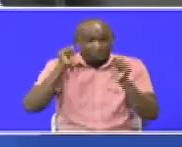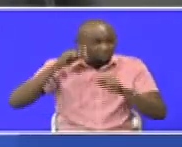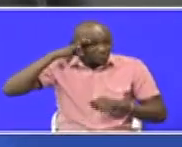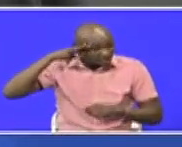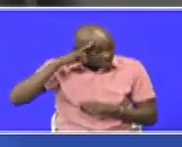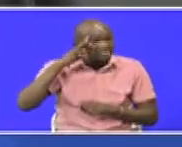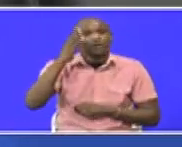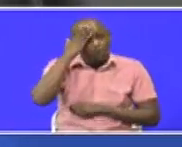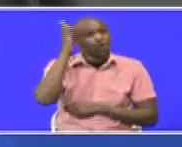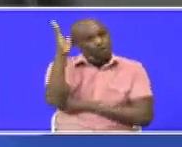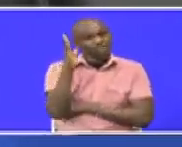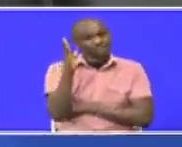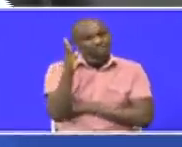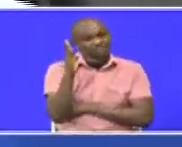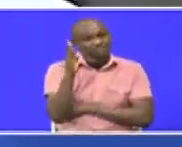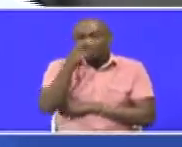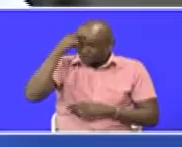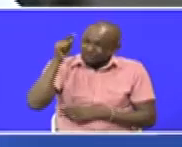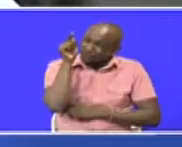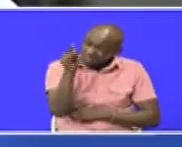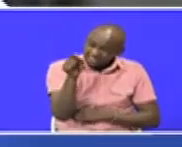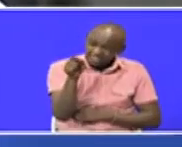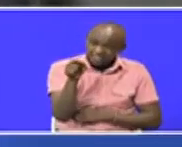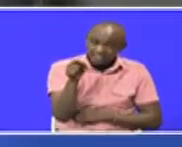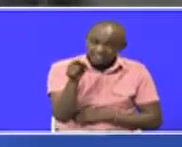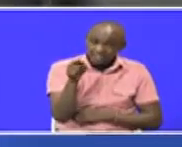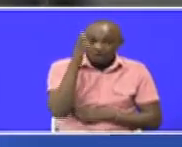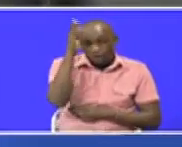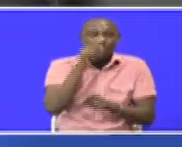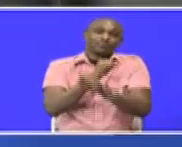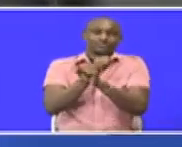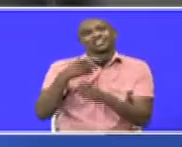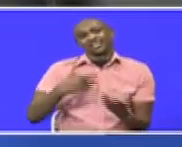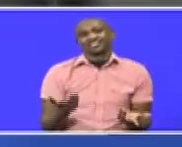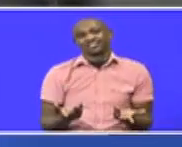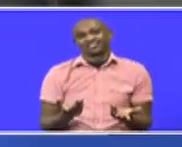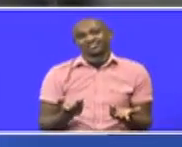God. Because of that, maybe God is keeping us.